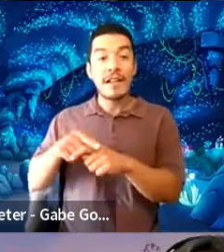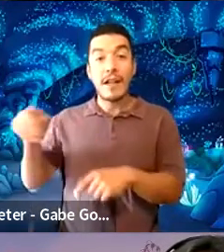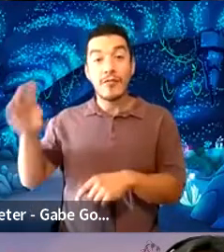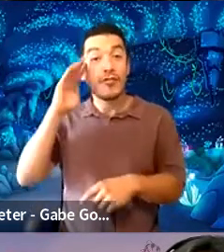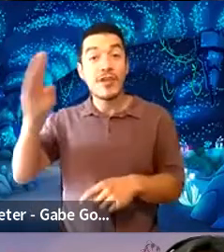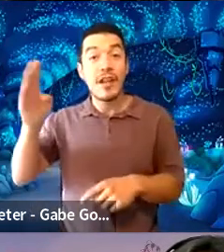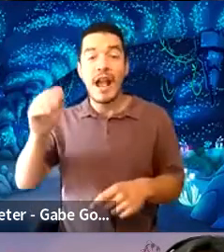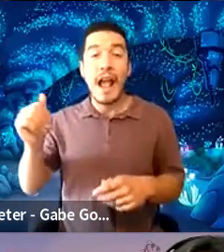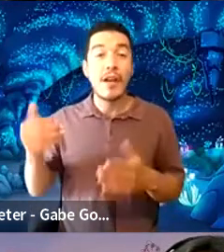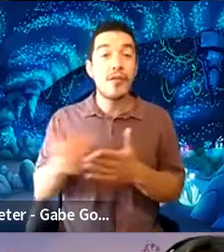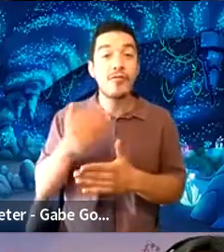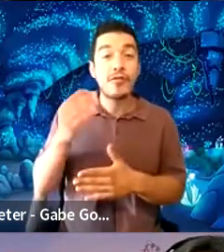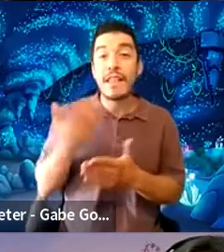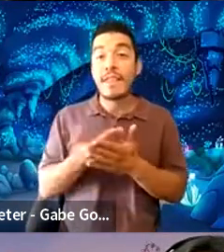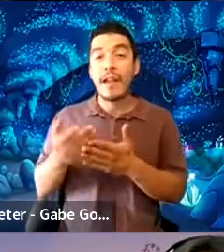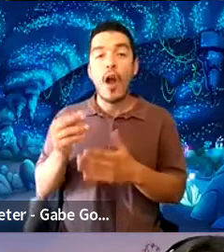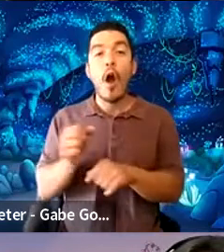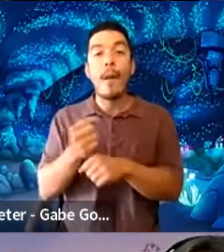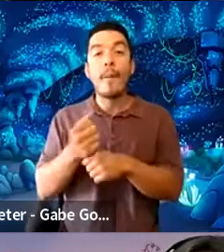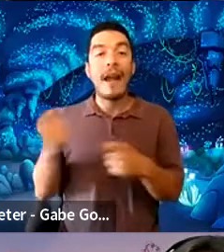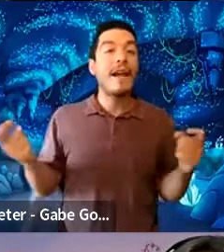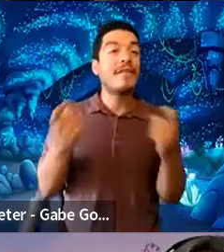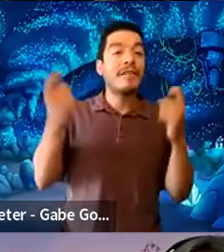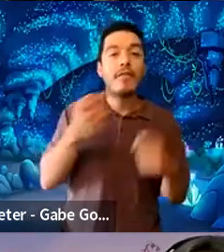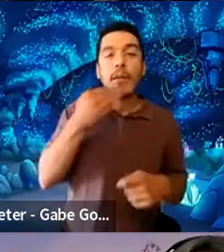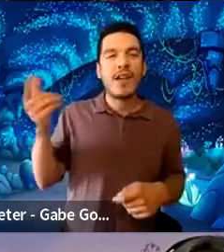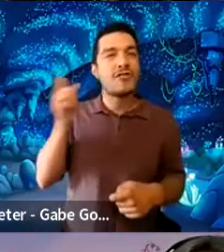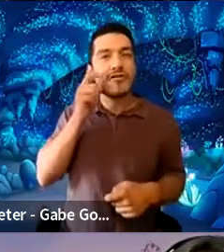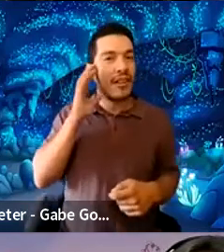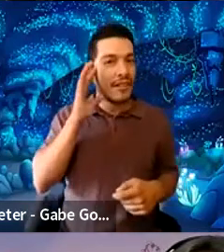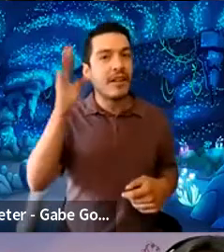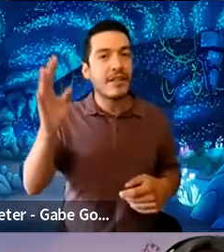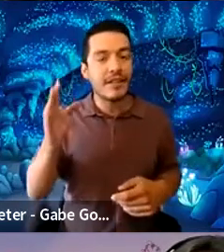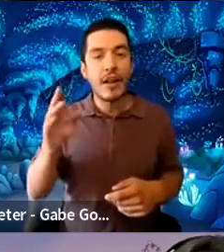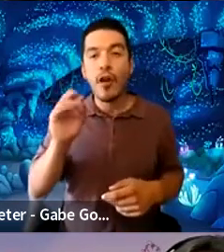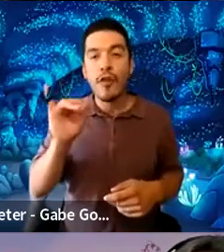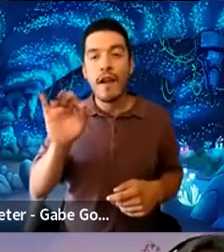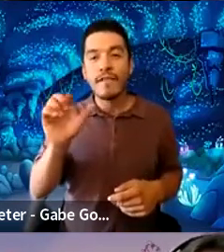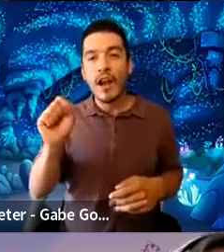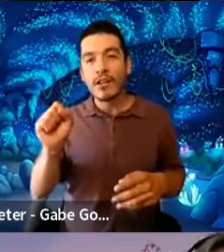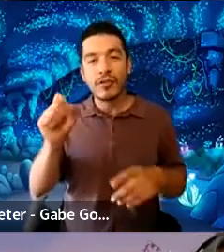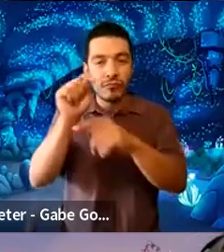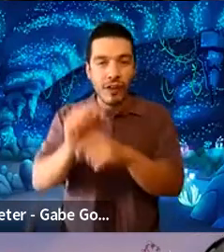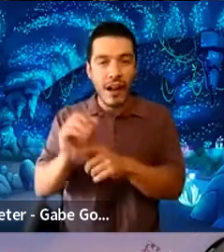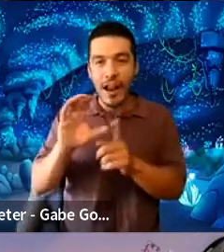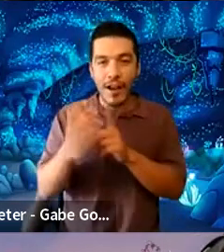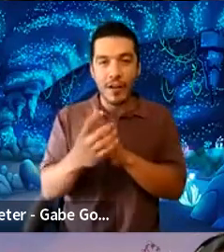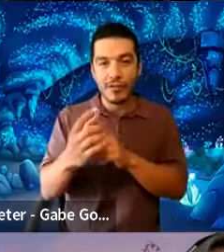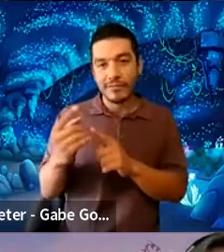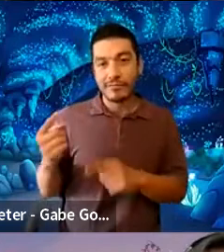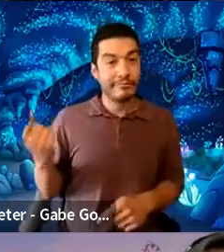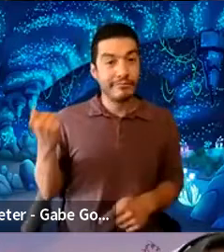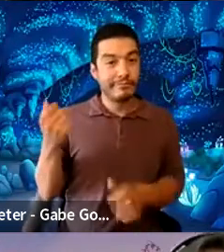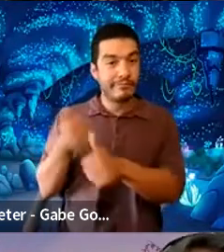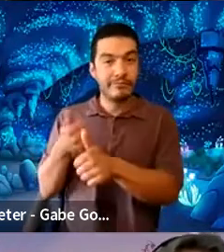an invention or makes a festival better, like she has just created Rocky Falls tradition and culture single-handedly.